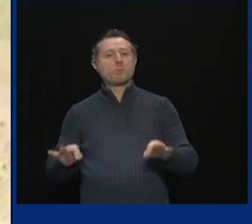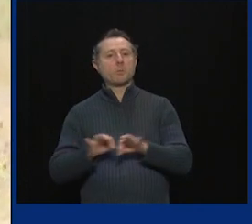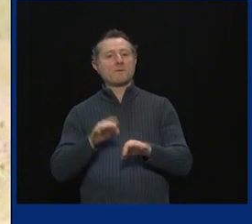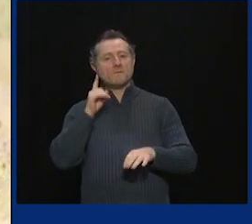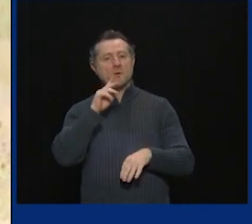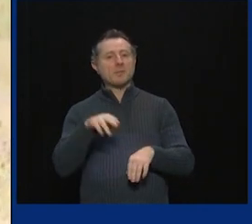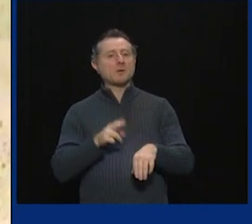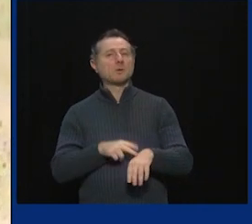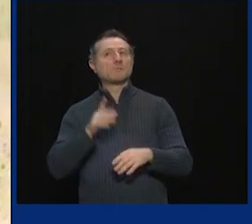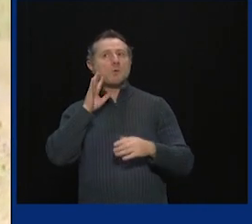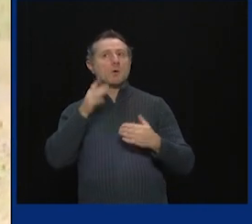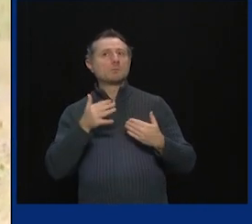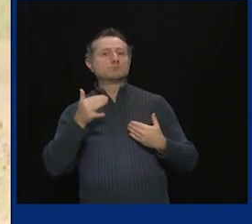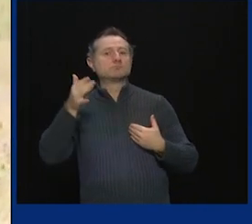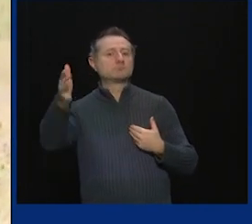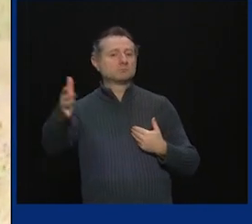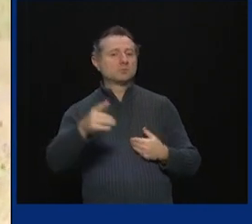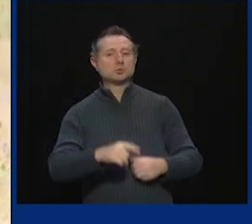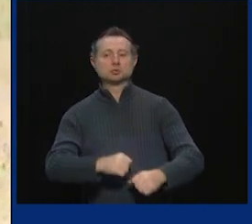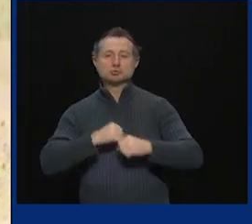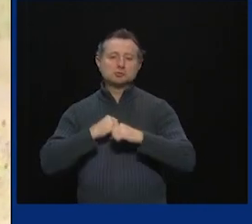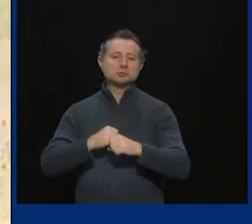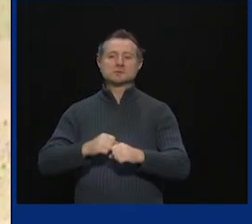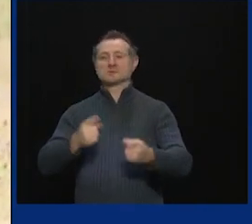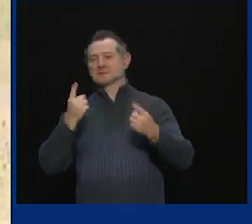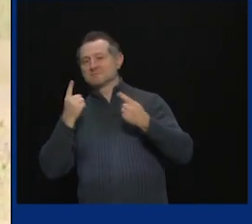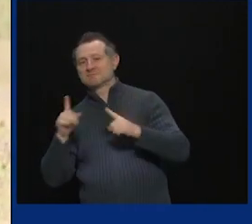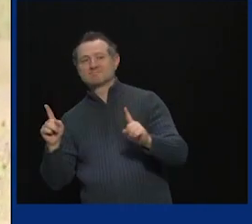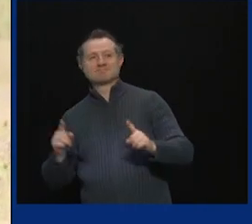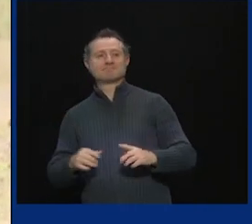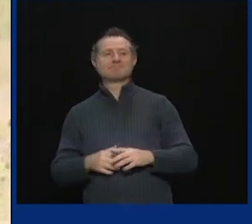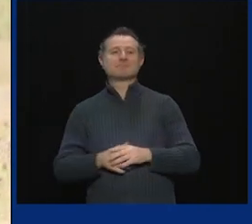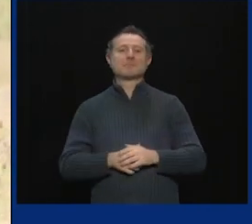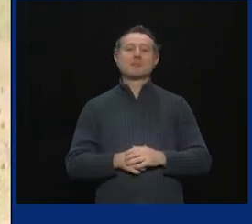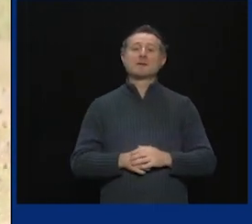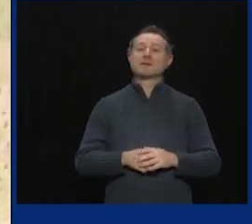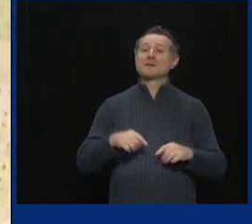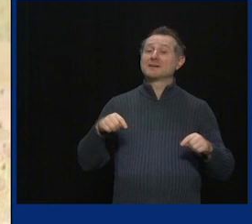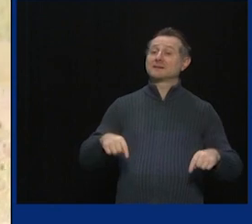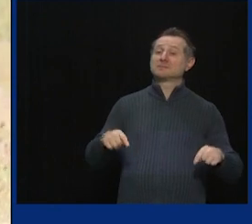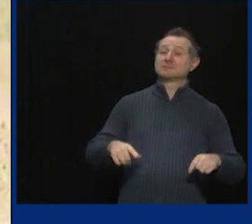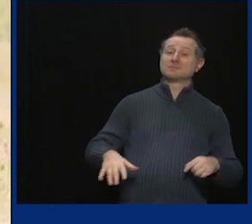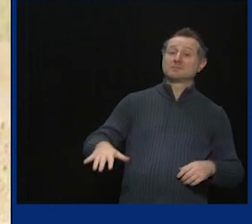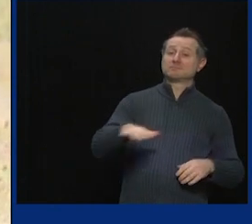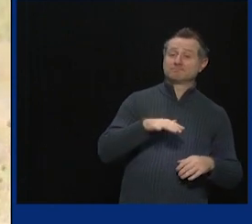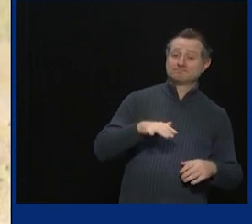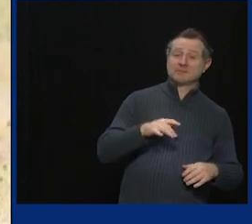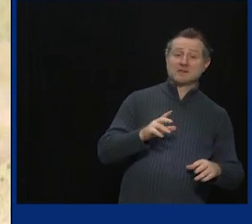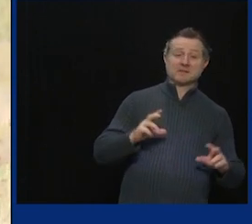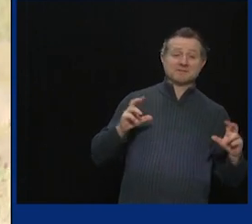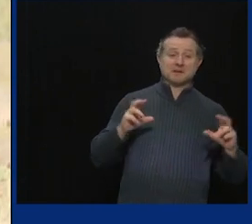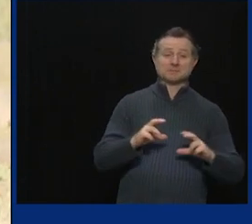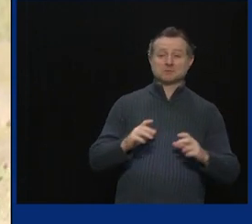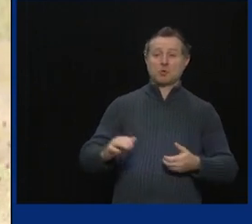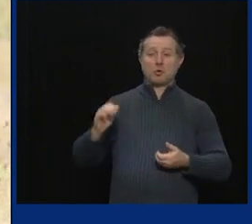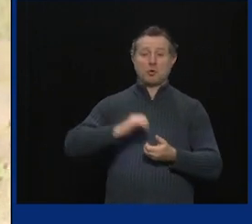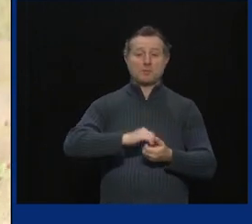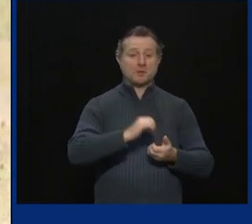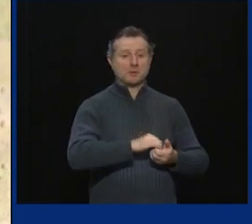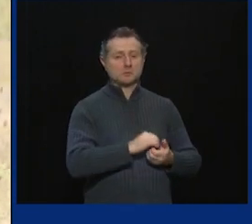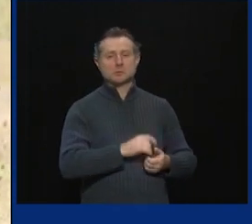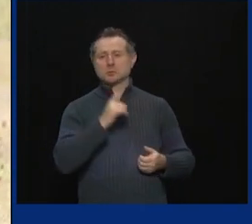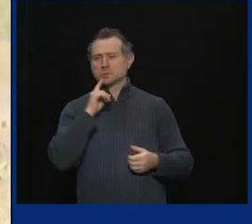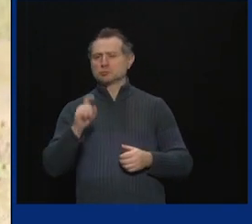and success. Furthermore, the investment in this site and the collaboration with Plug Power should be a model